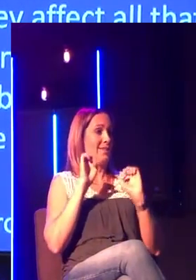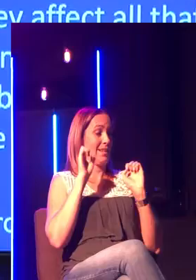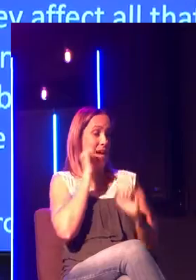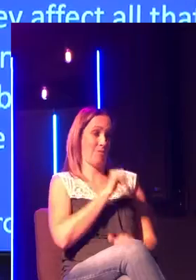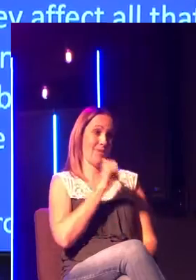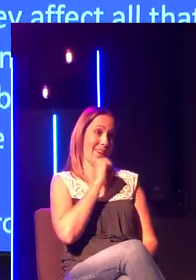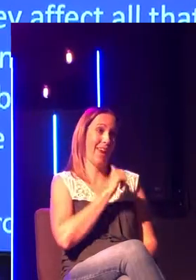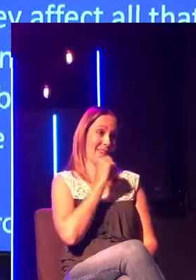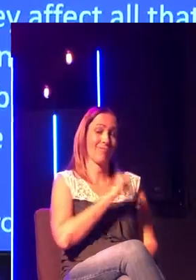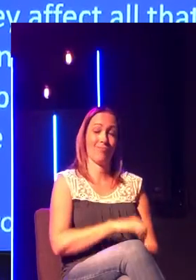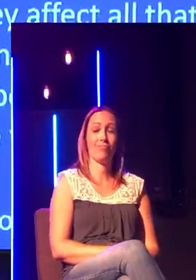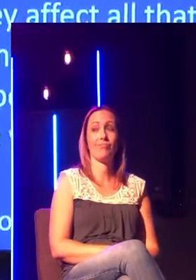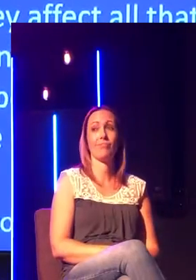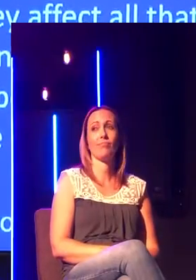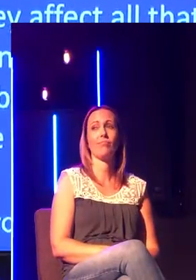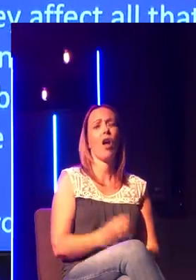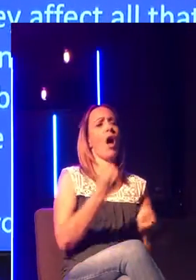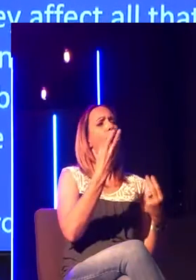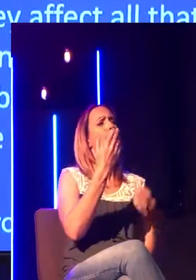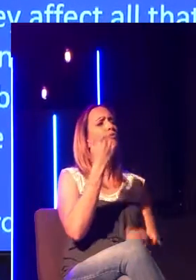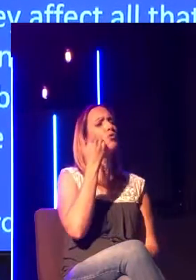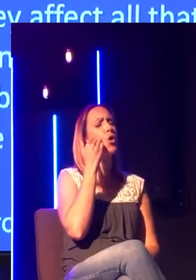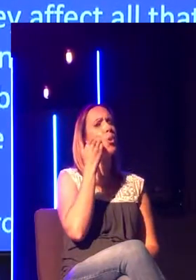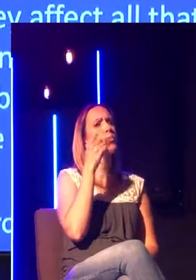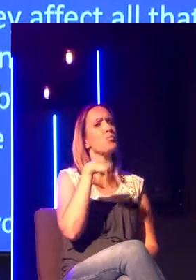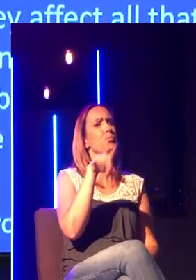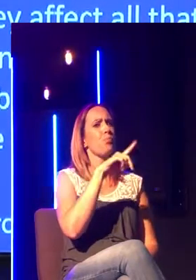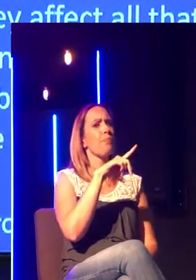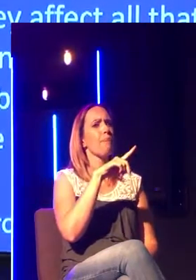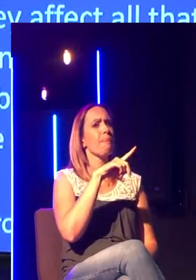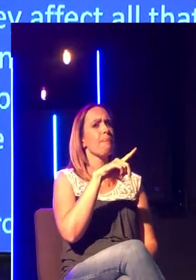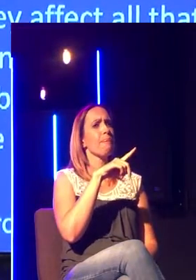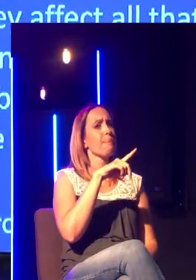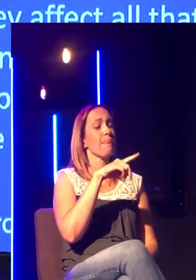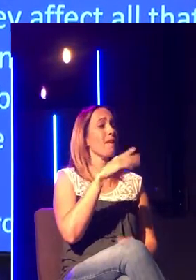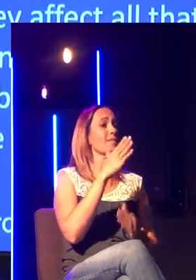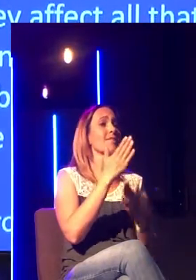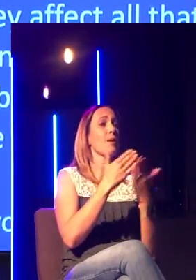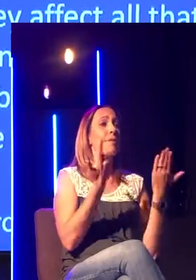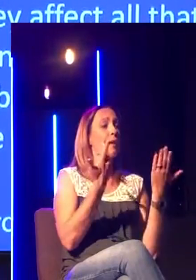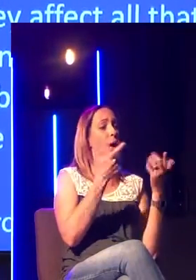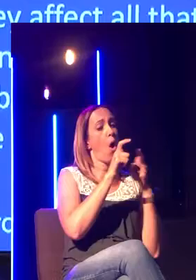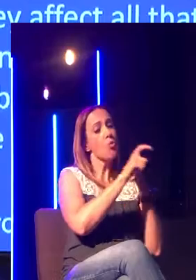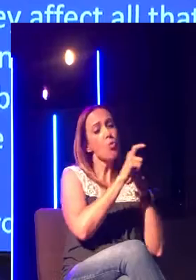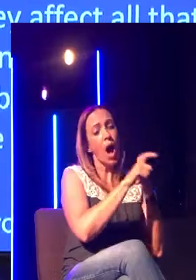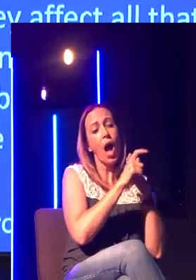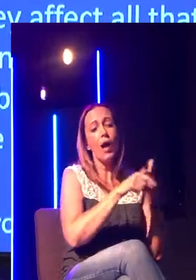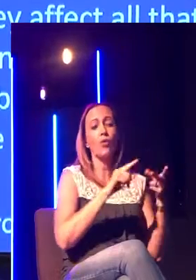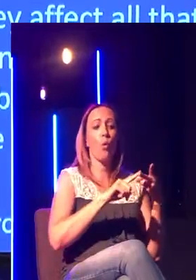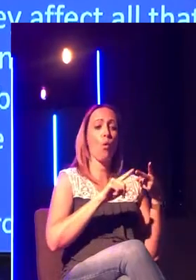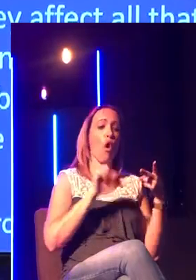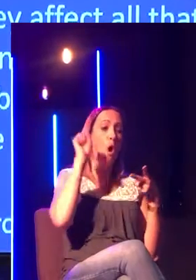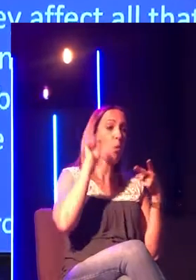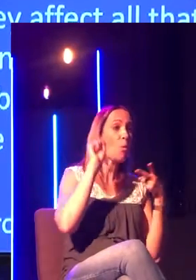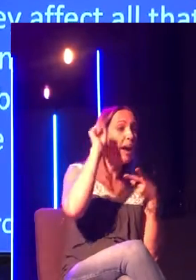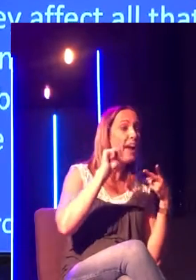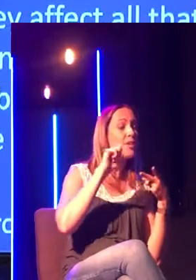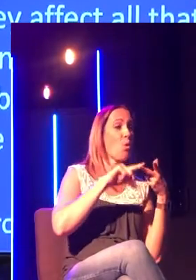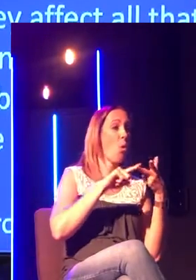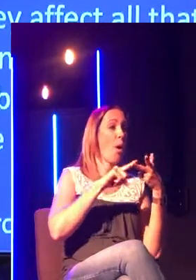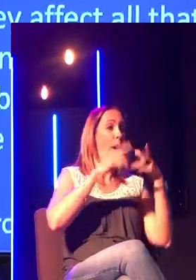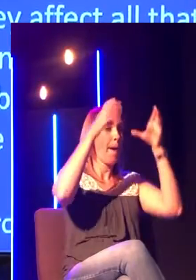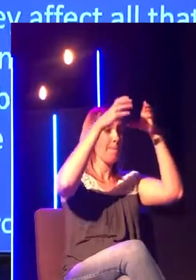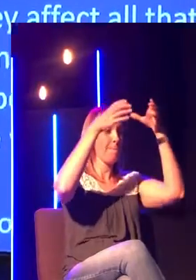day? How many of you know there's just something about going for a good run, lifting some weights, hitting a punching